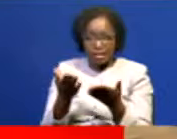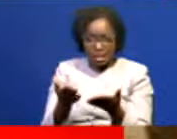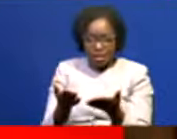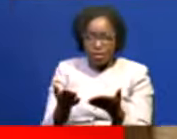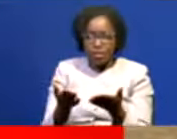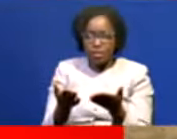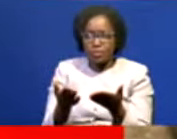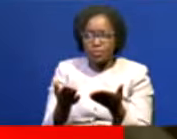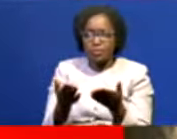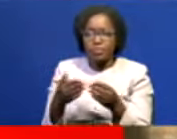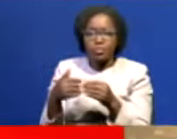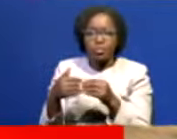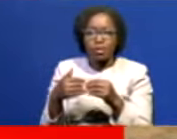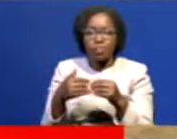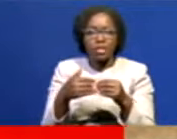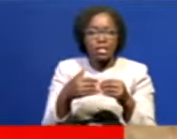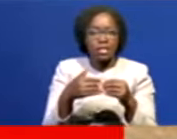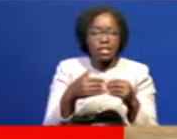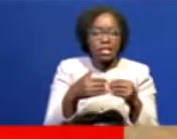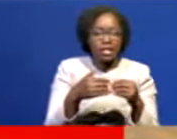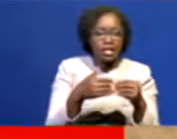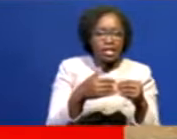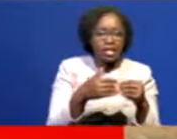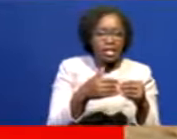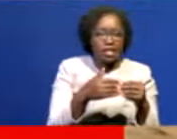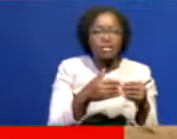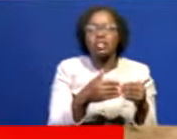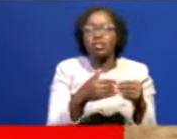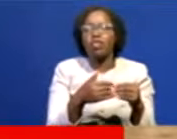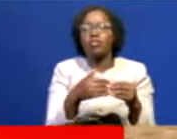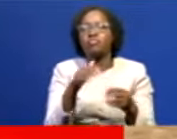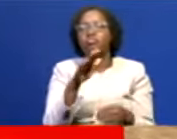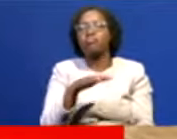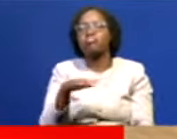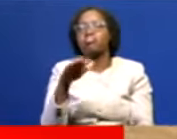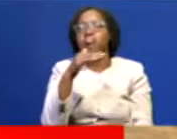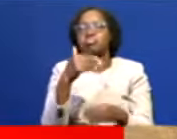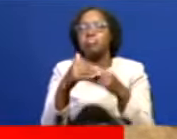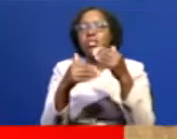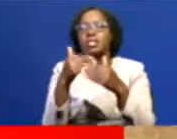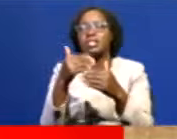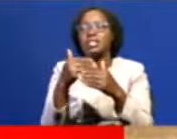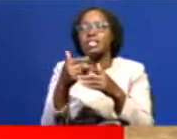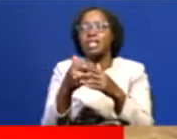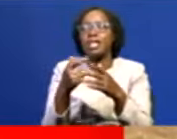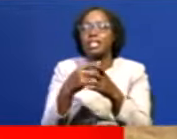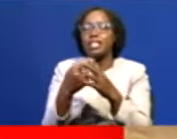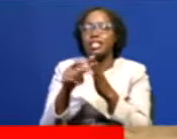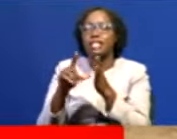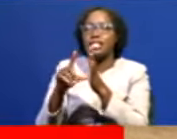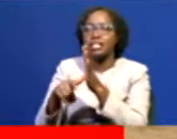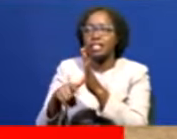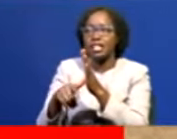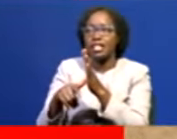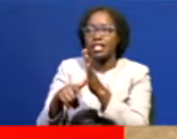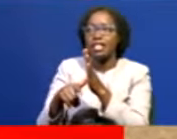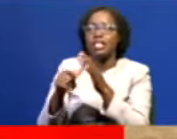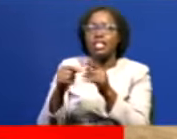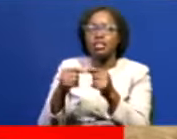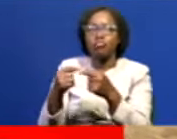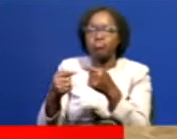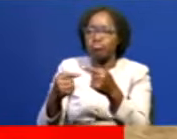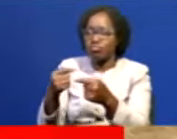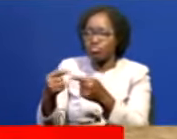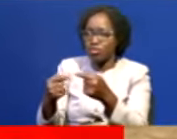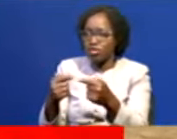is being taken on a guided tour of the facility. From there, the President, His Excellency will proceed now